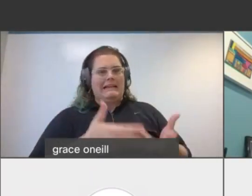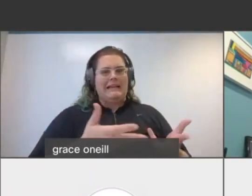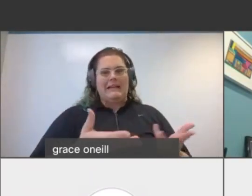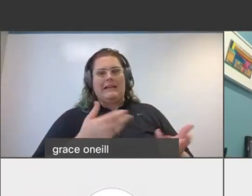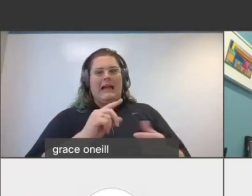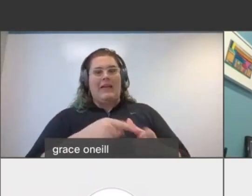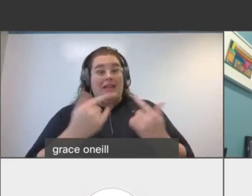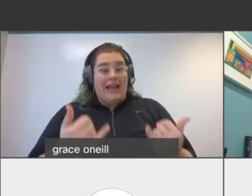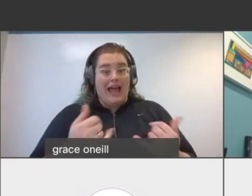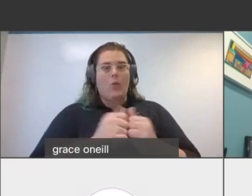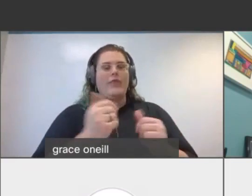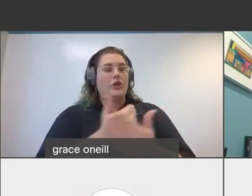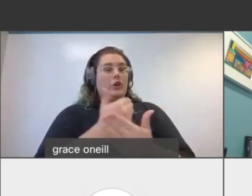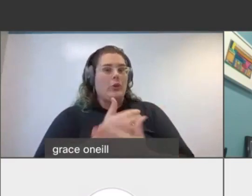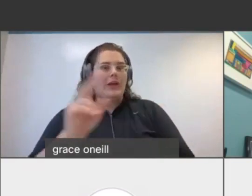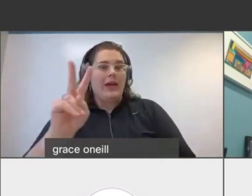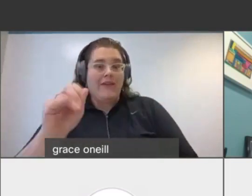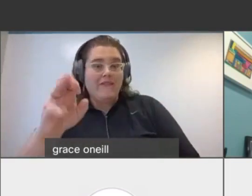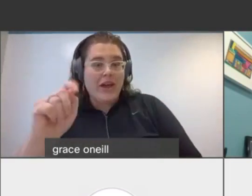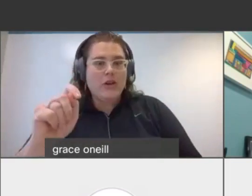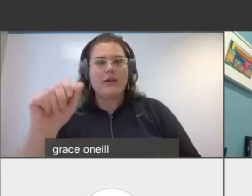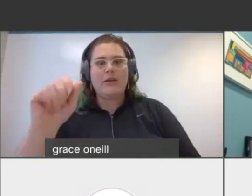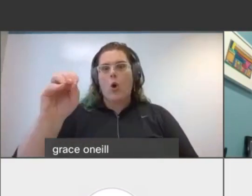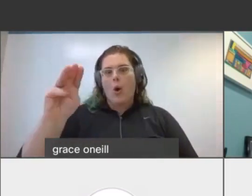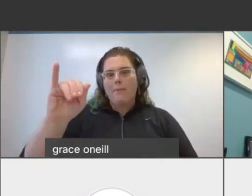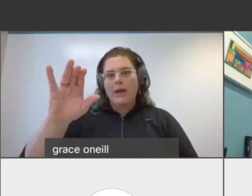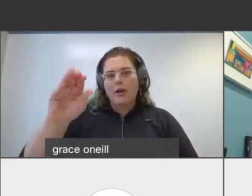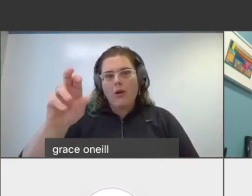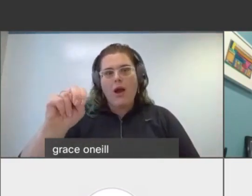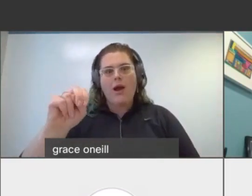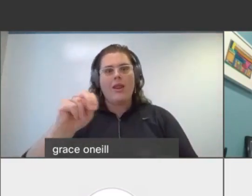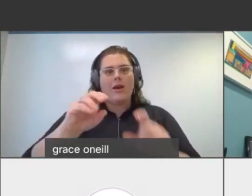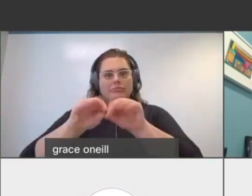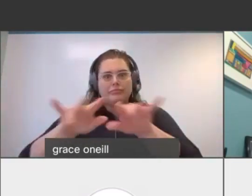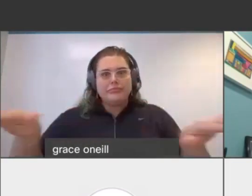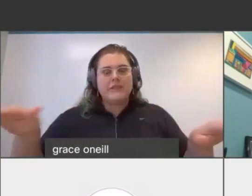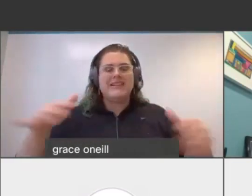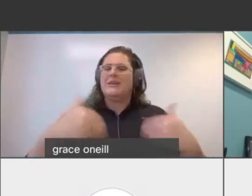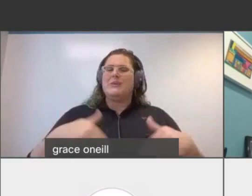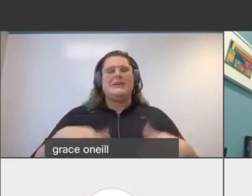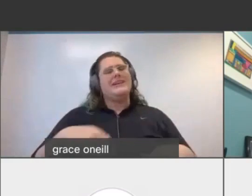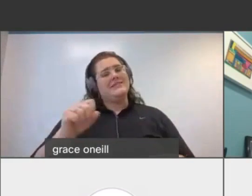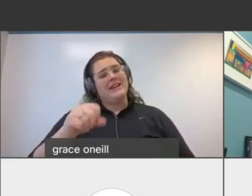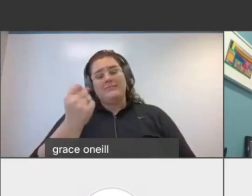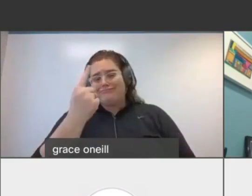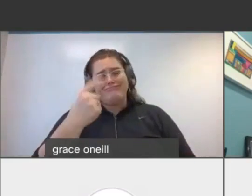with all the variants for contact tracing, it is very complicated. And